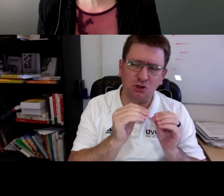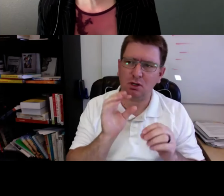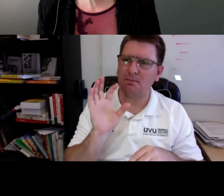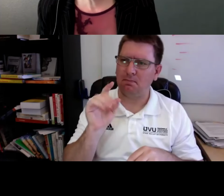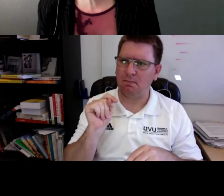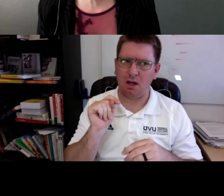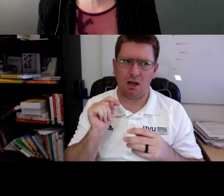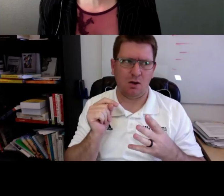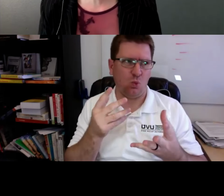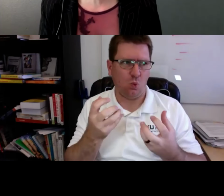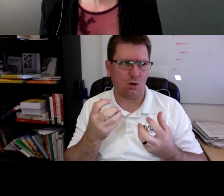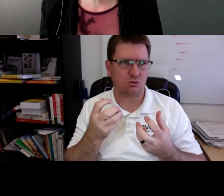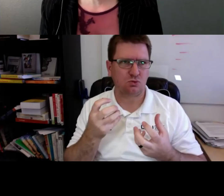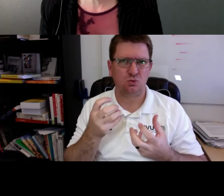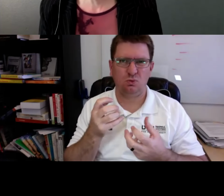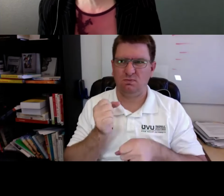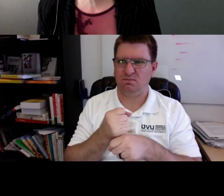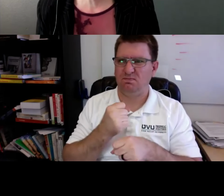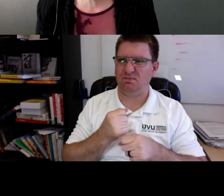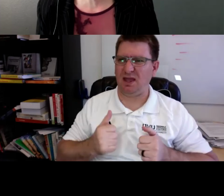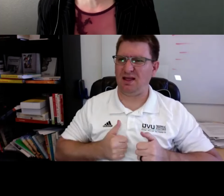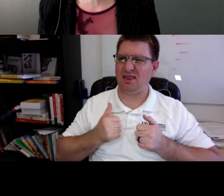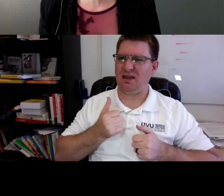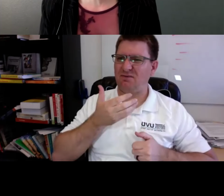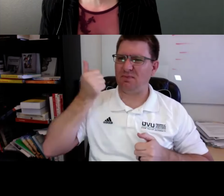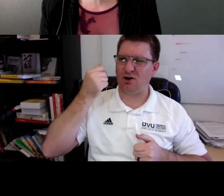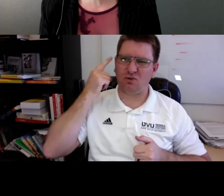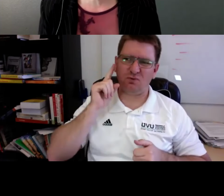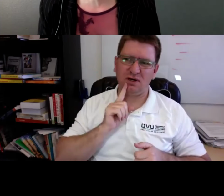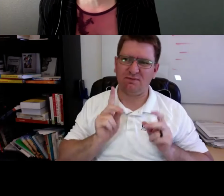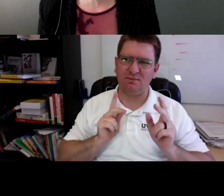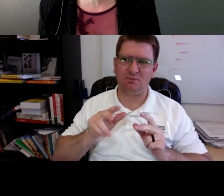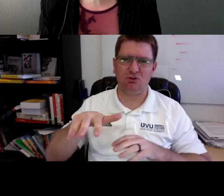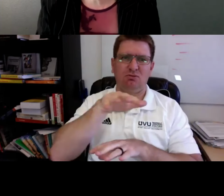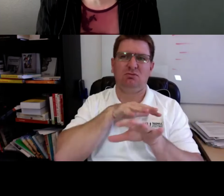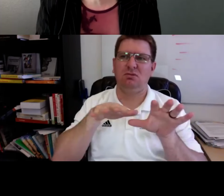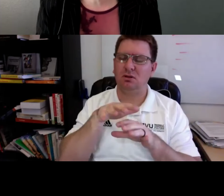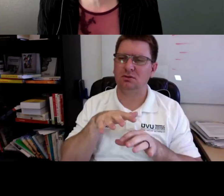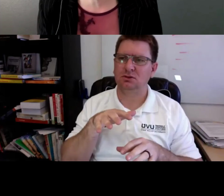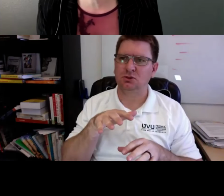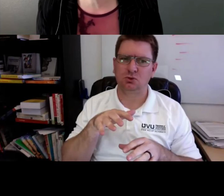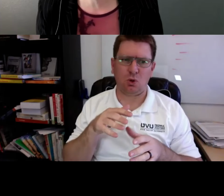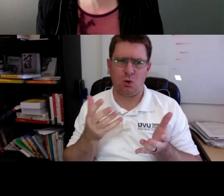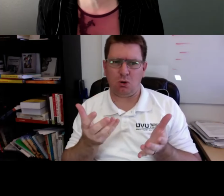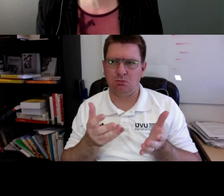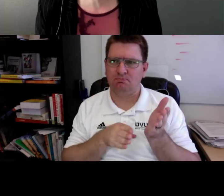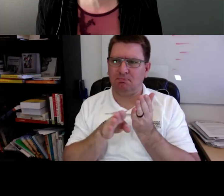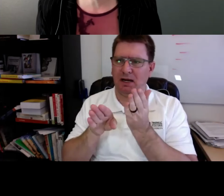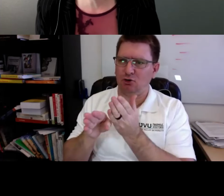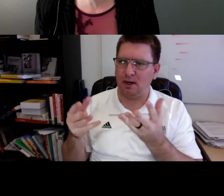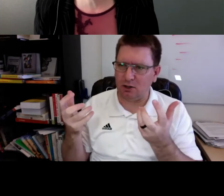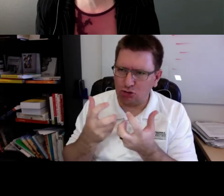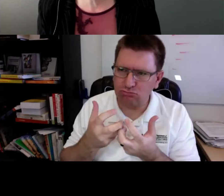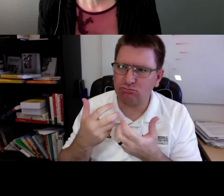interested in interpreting, they may not be interested in teaching, but they want to do is they might want to make the, they want life to be better for the